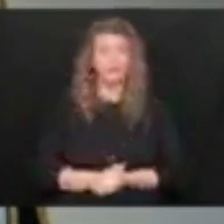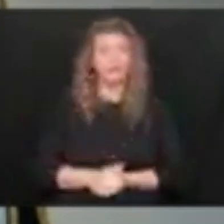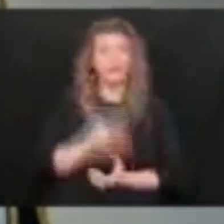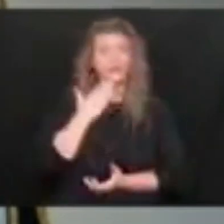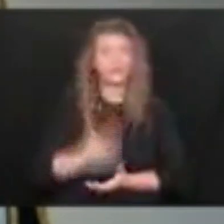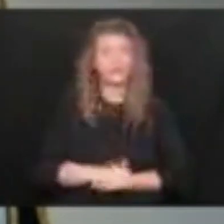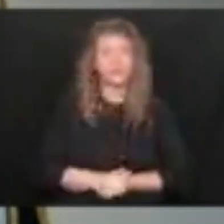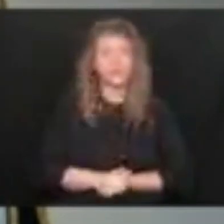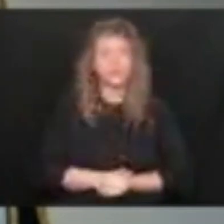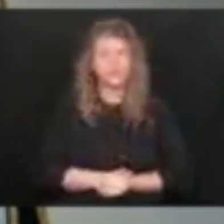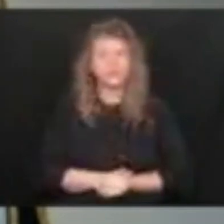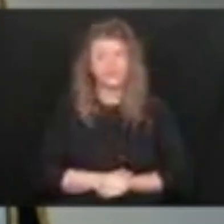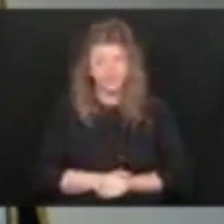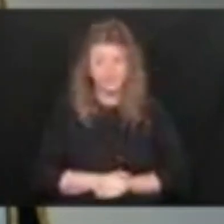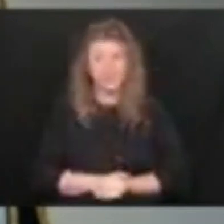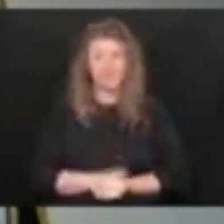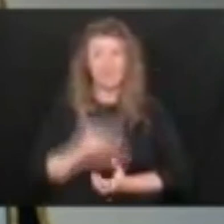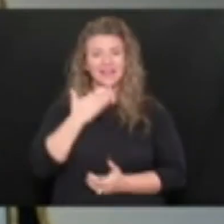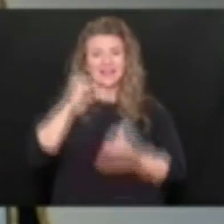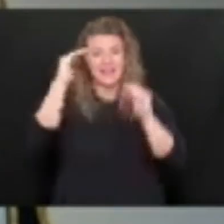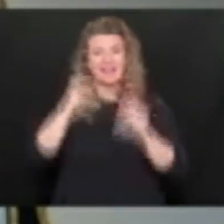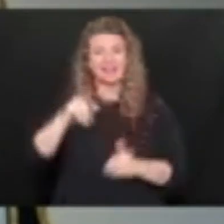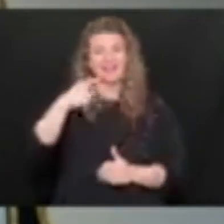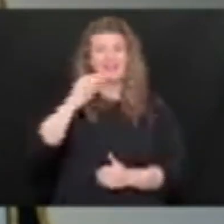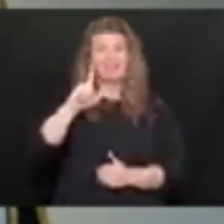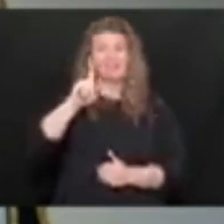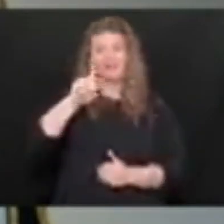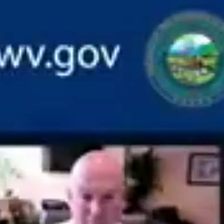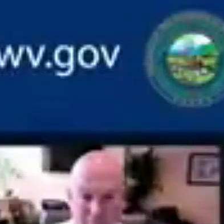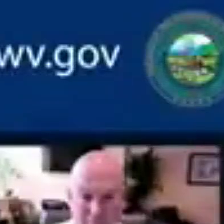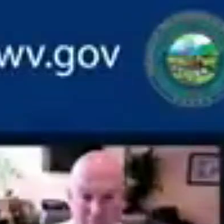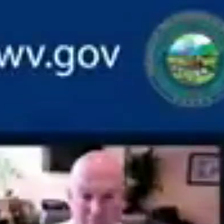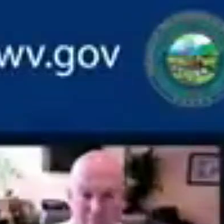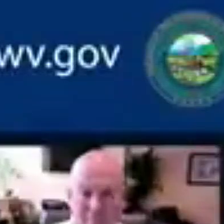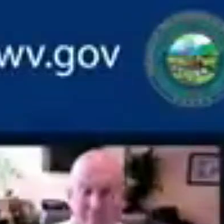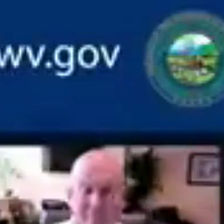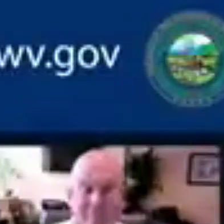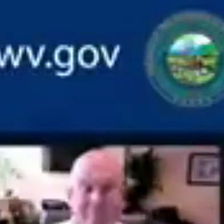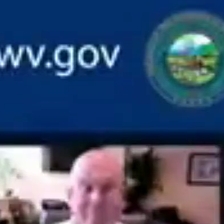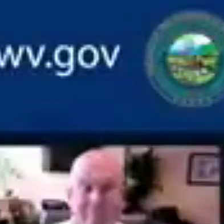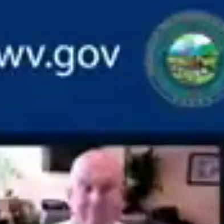you. Thanks, David. Next, Phil Kabler with the Charleston Gazette-Mail.